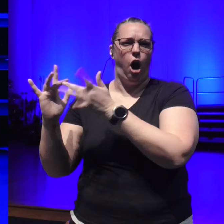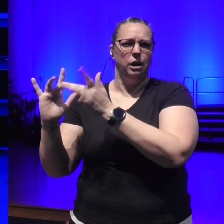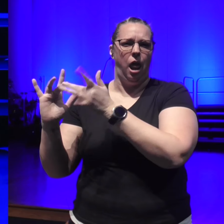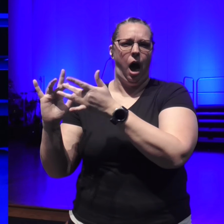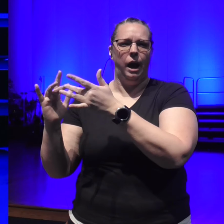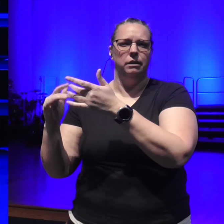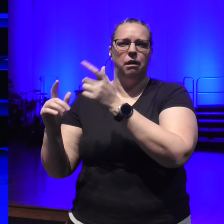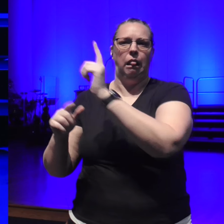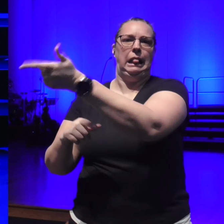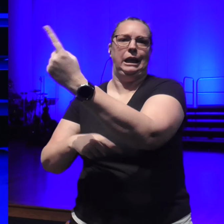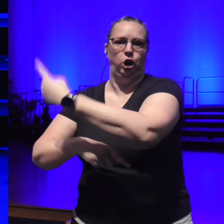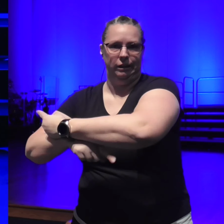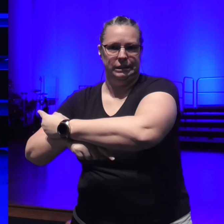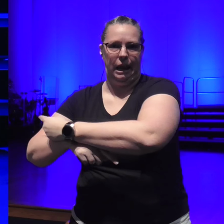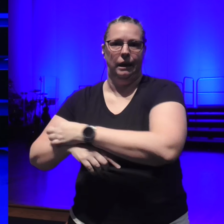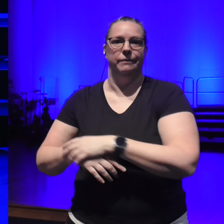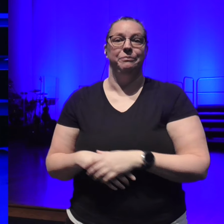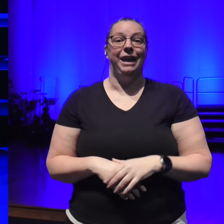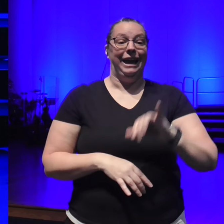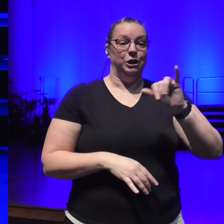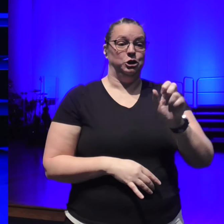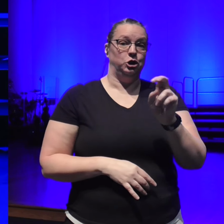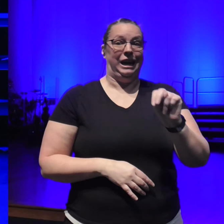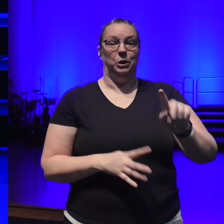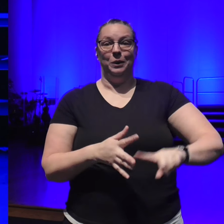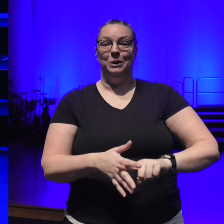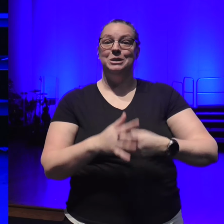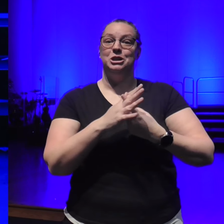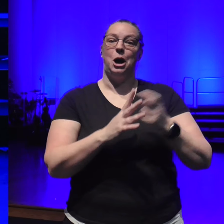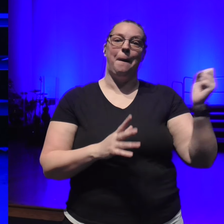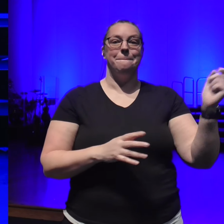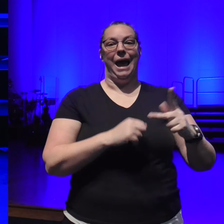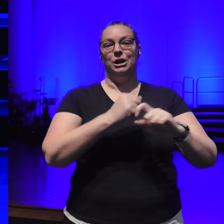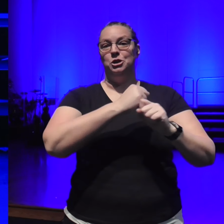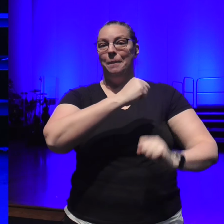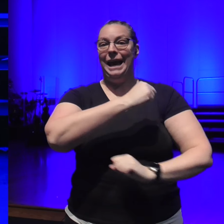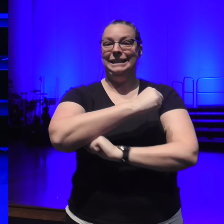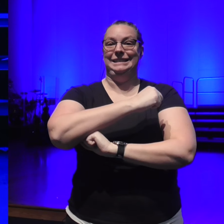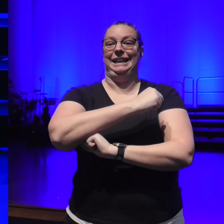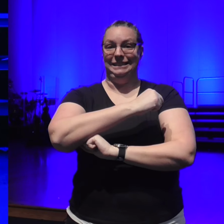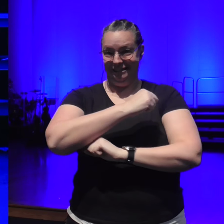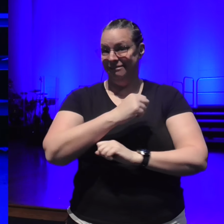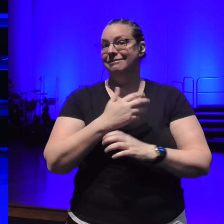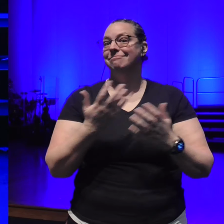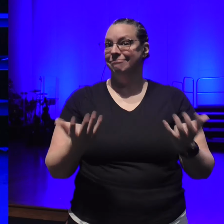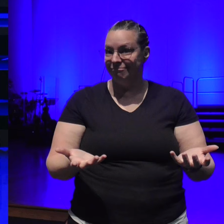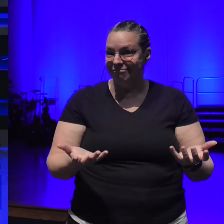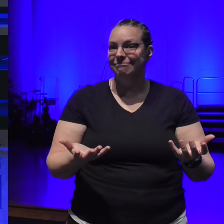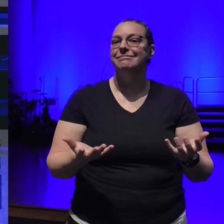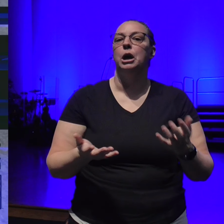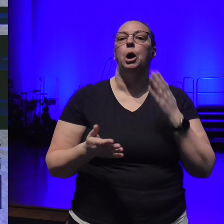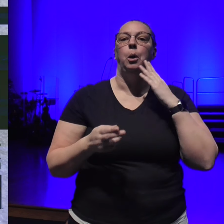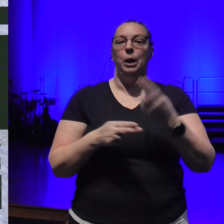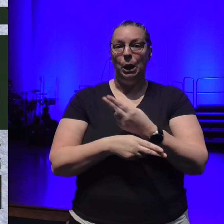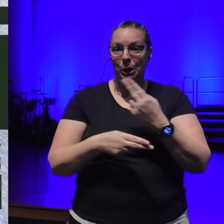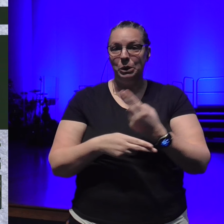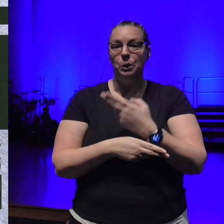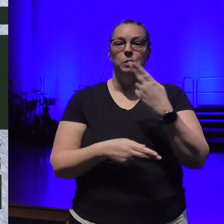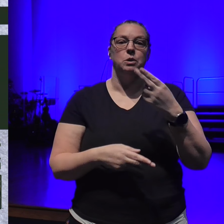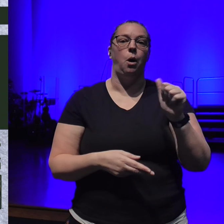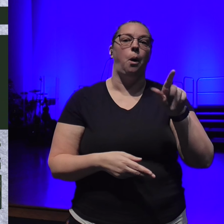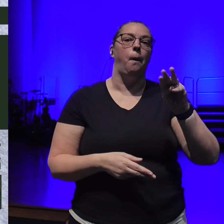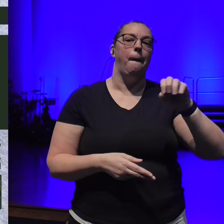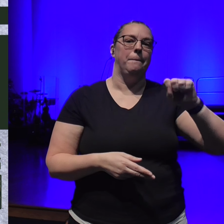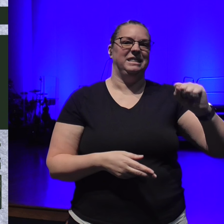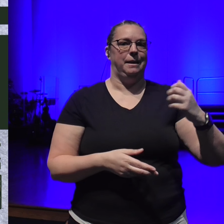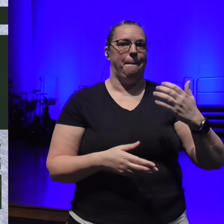then we're starting our Back to Basics series in January, which we do every year. I'm really excited about it this year. We're going to use Ernest Holmes' best book,